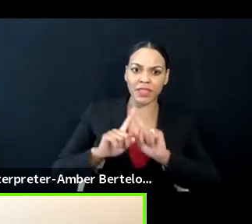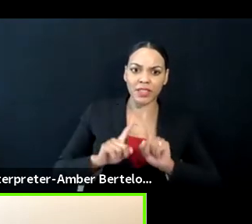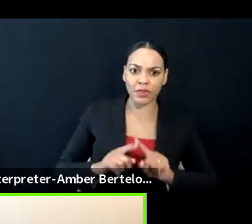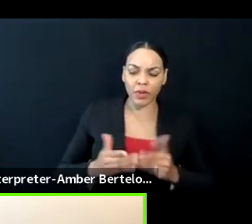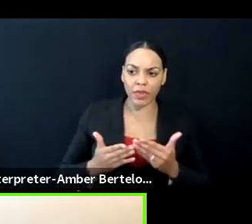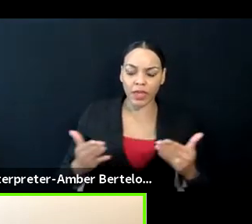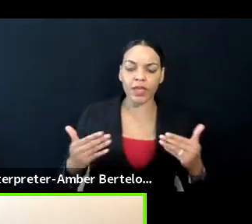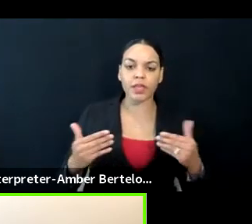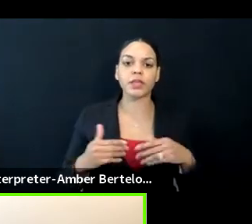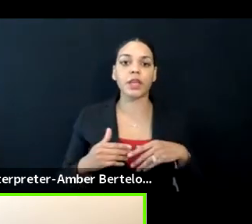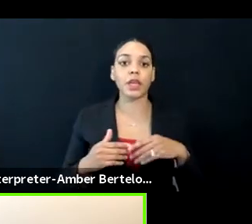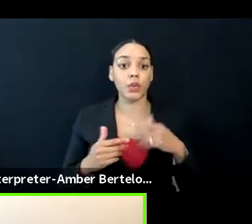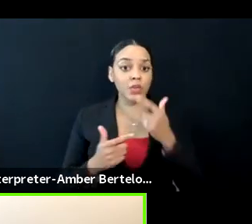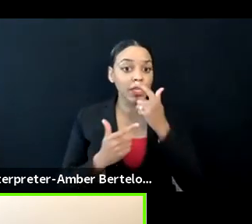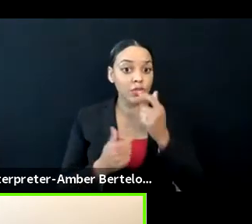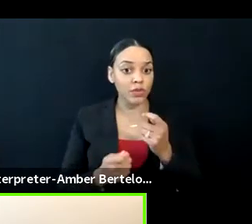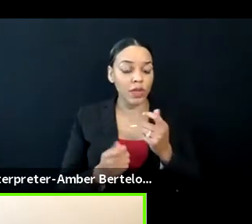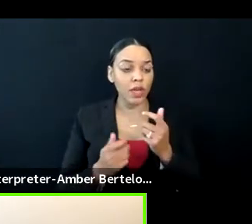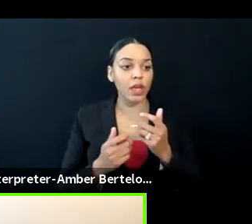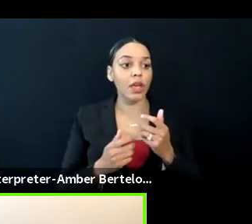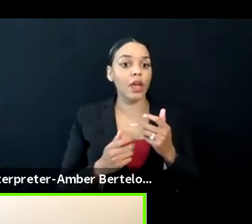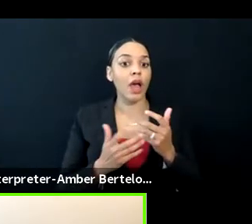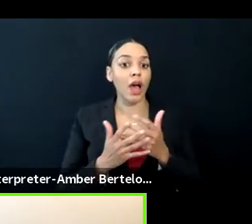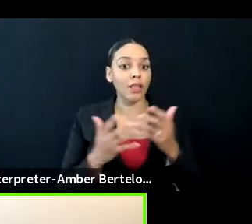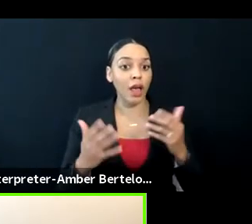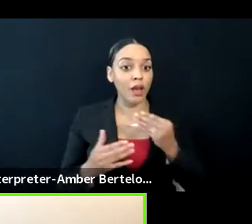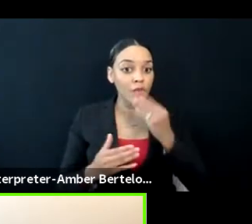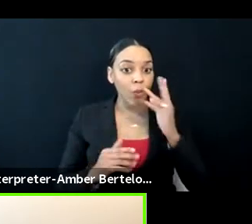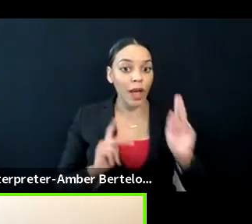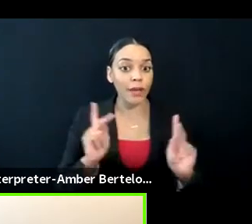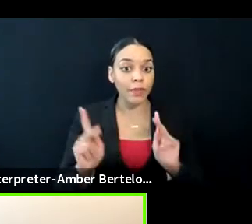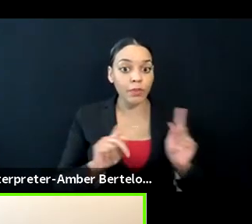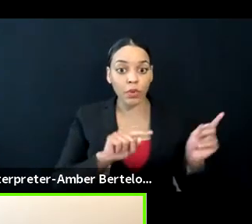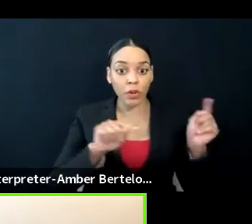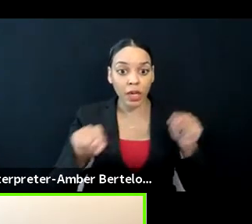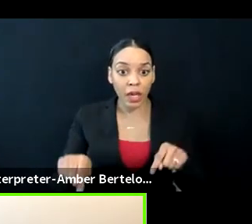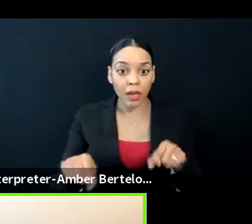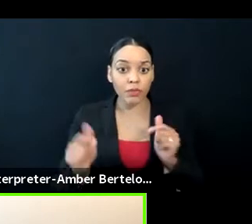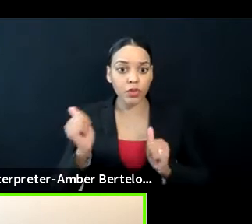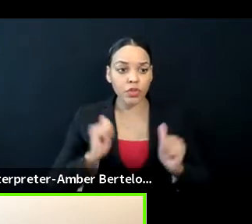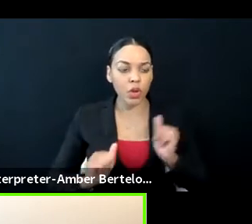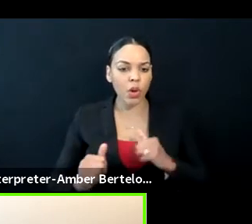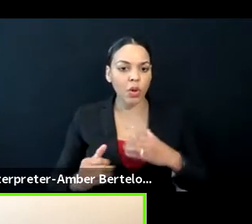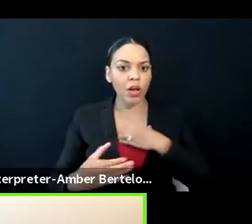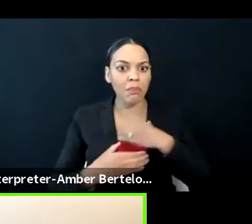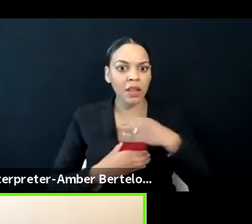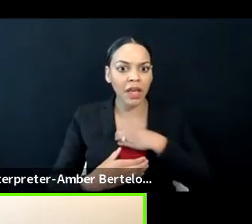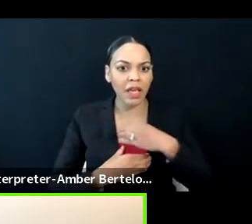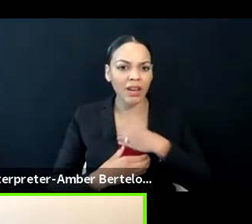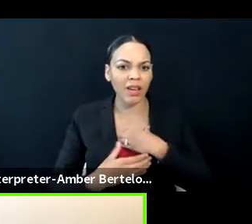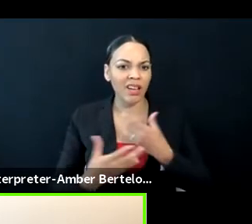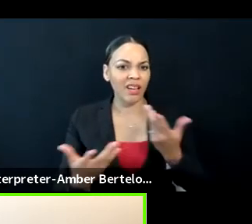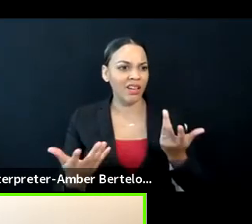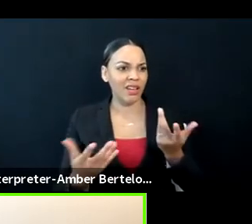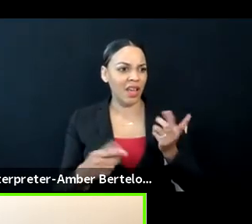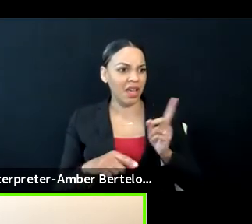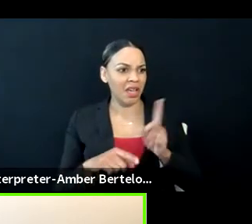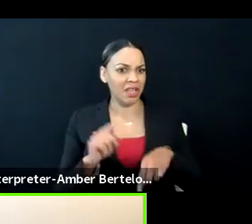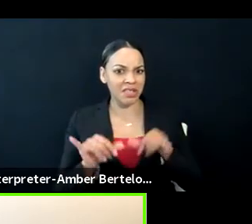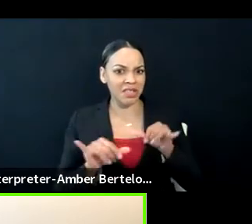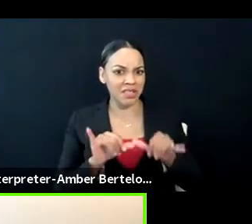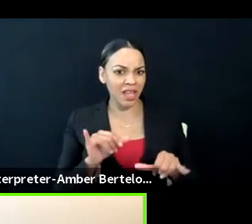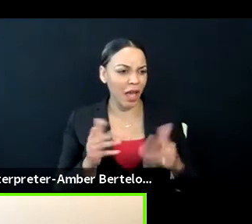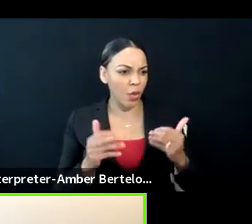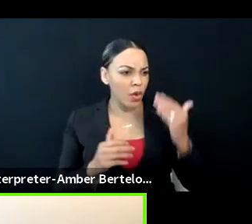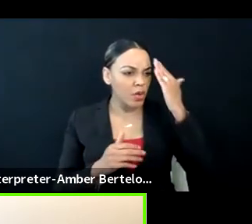of white patrons complained about, you know, not being able to stay in the space, of wanting to know what we were